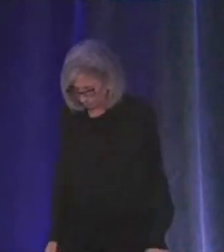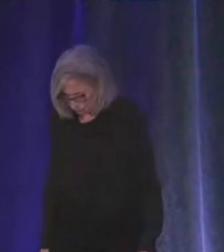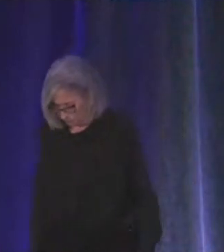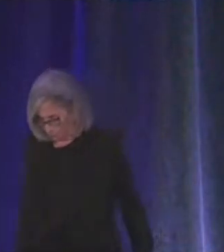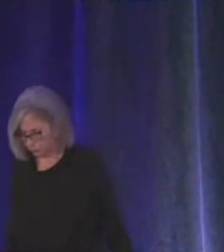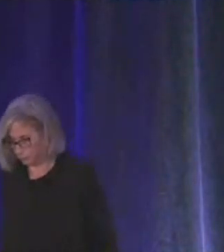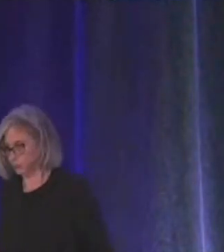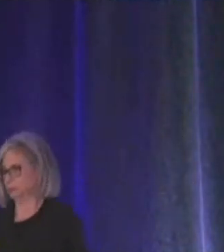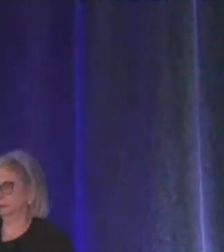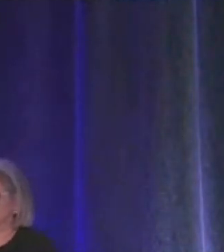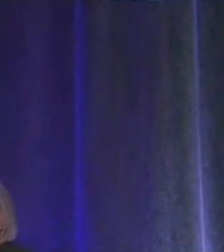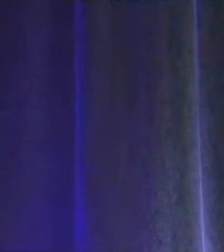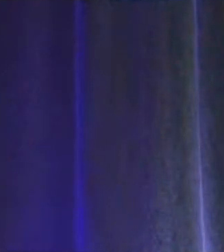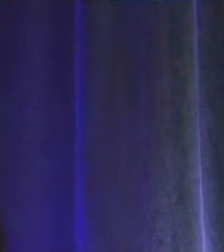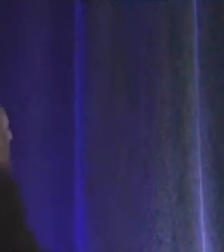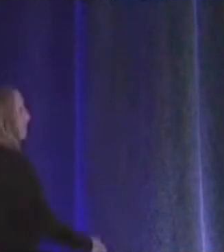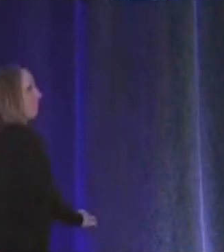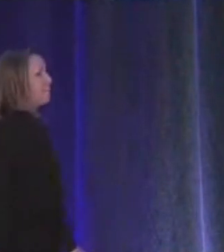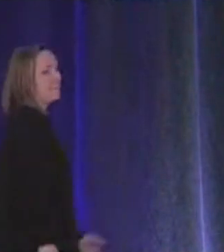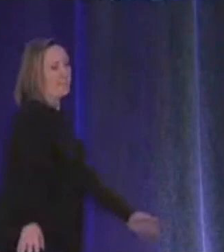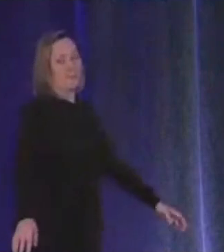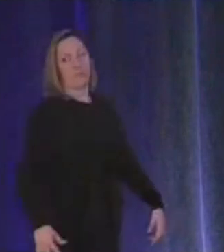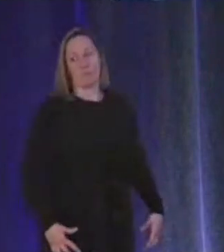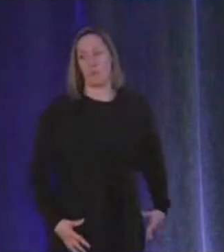Okay, just to recap.